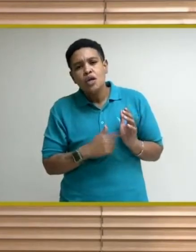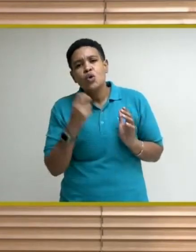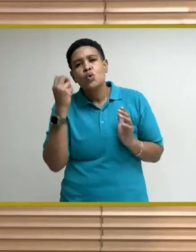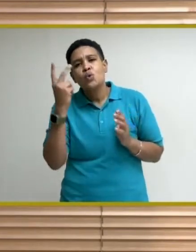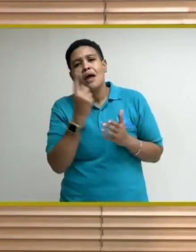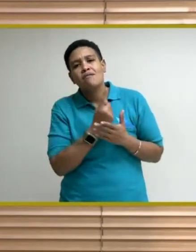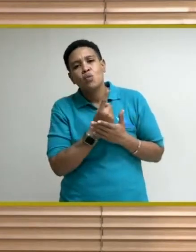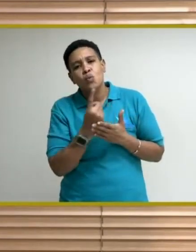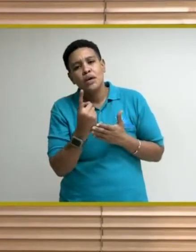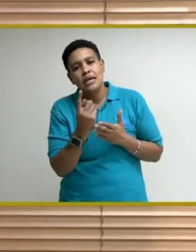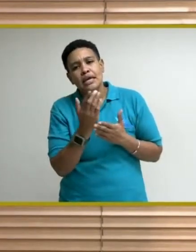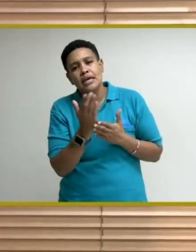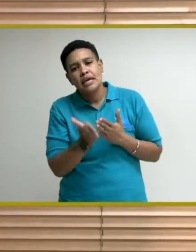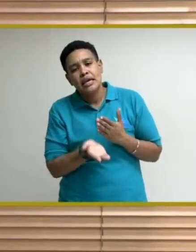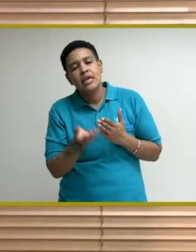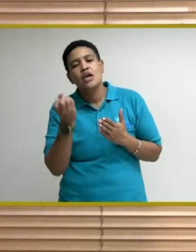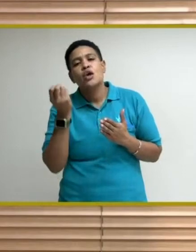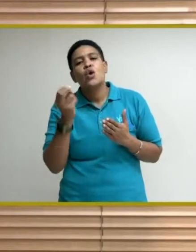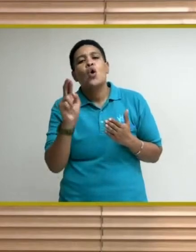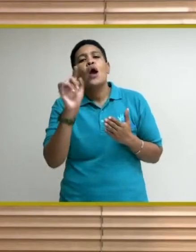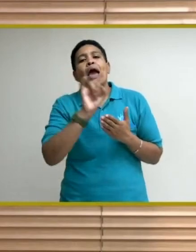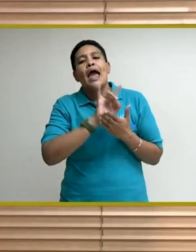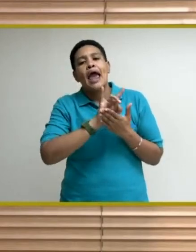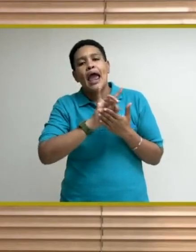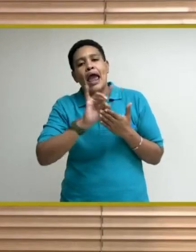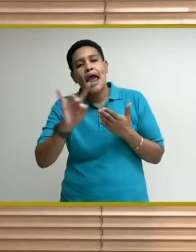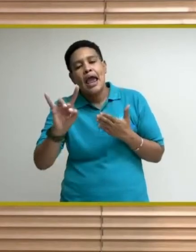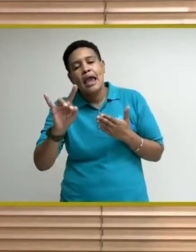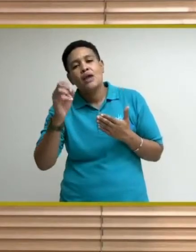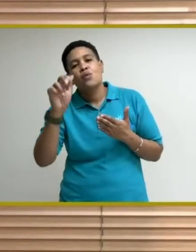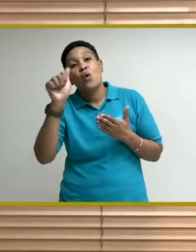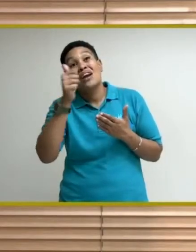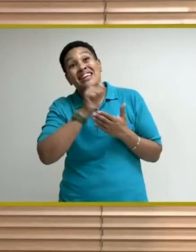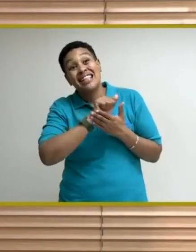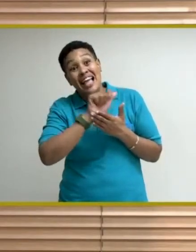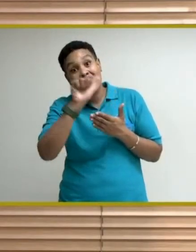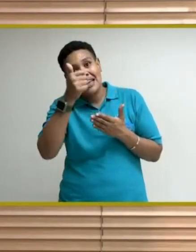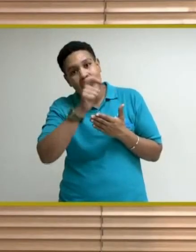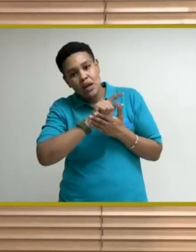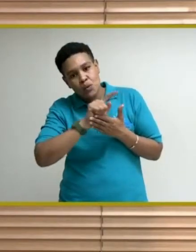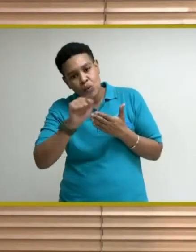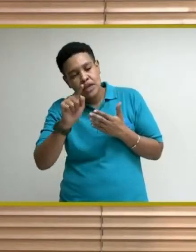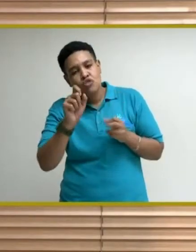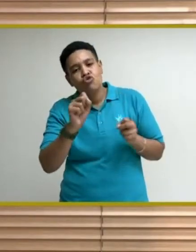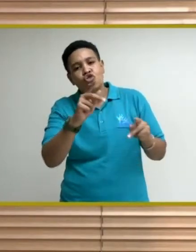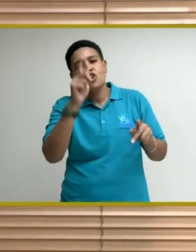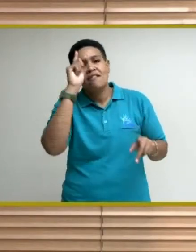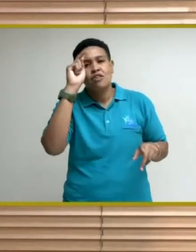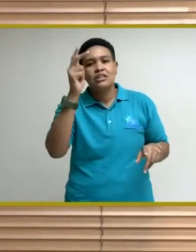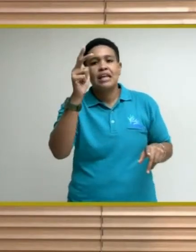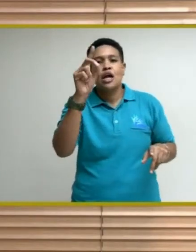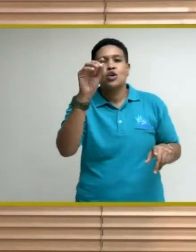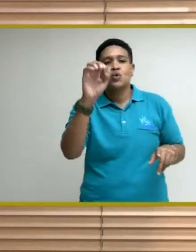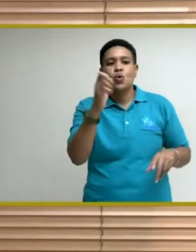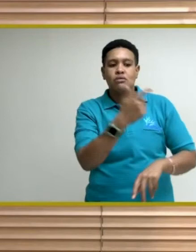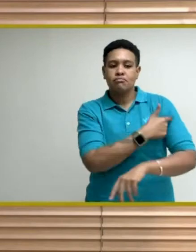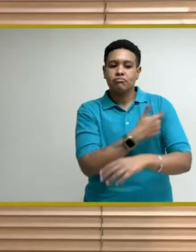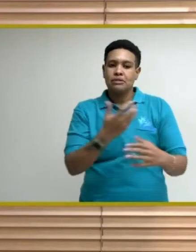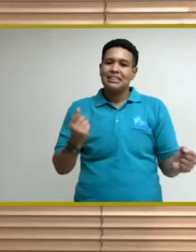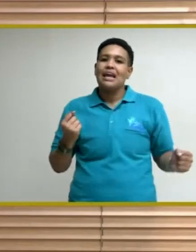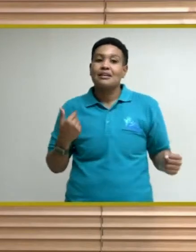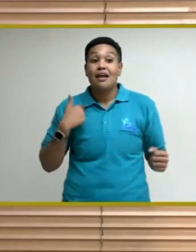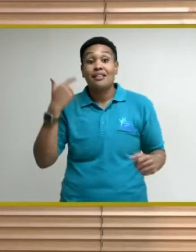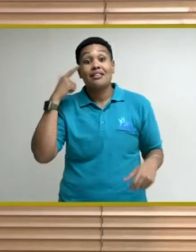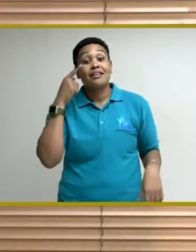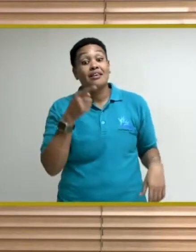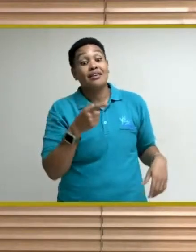12-week or a 8-week and a 10-week return for a second dose. And I think, therefore,